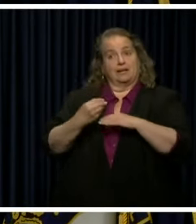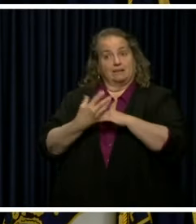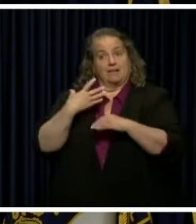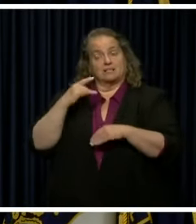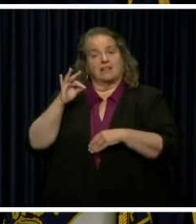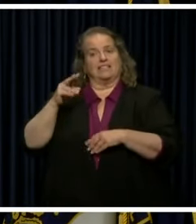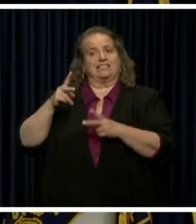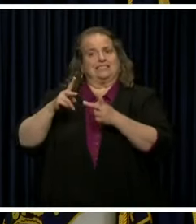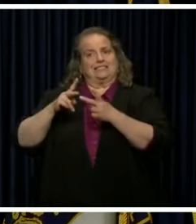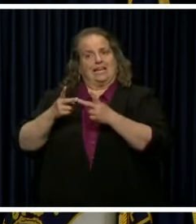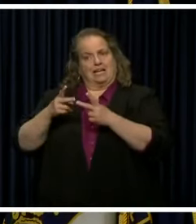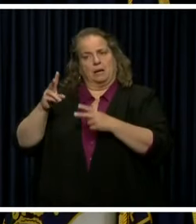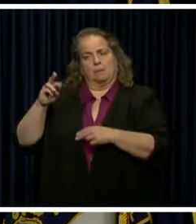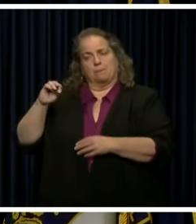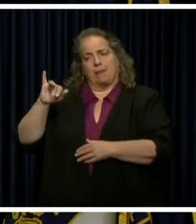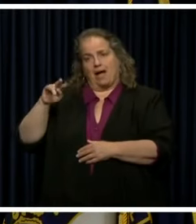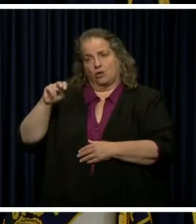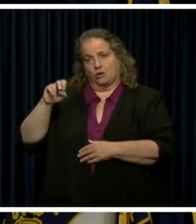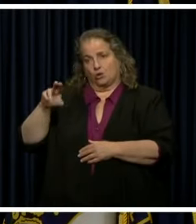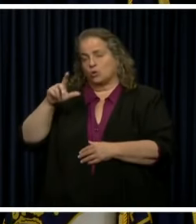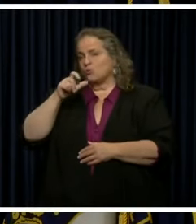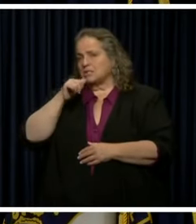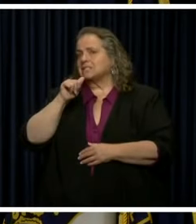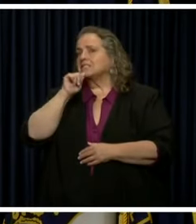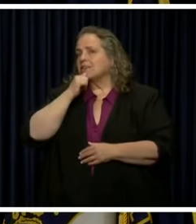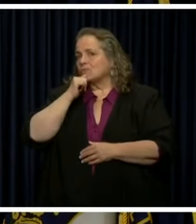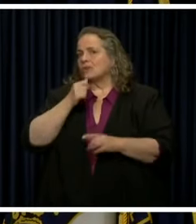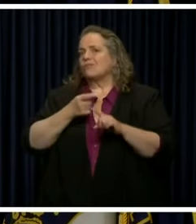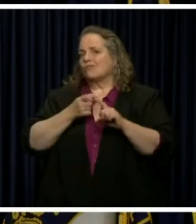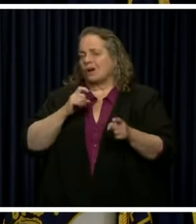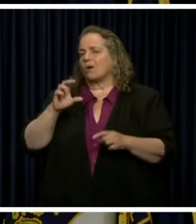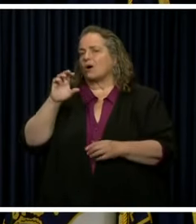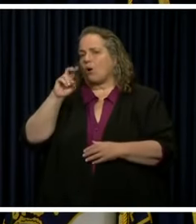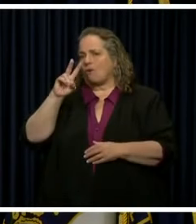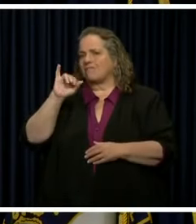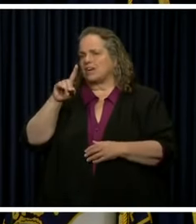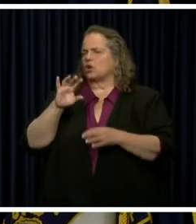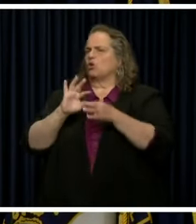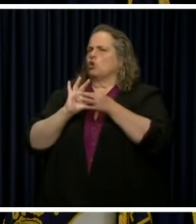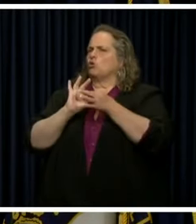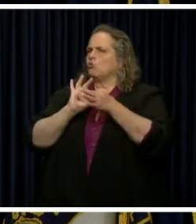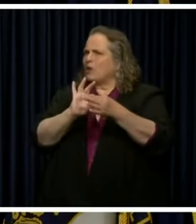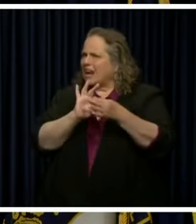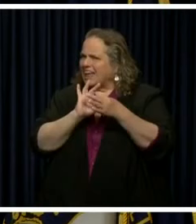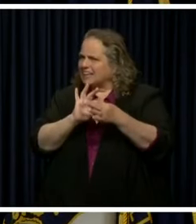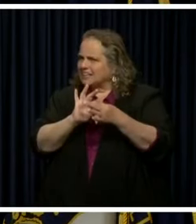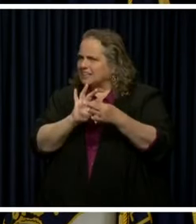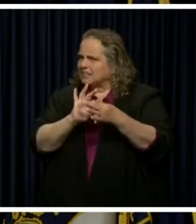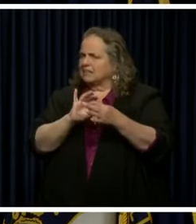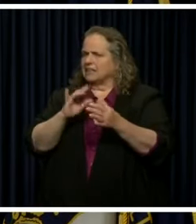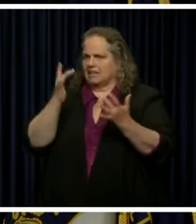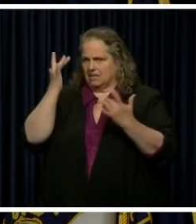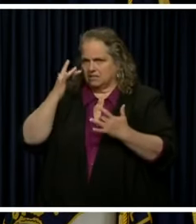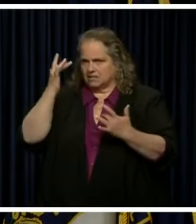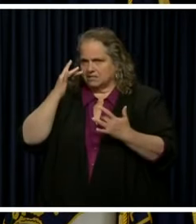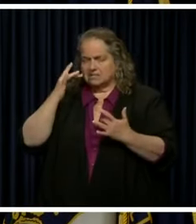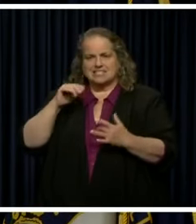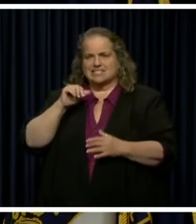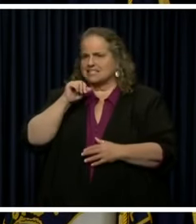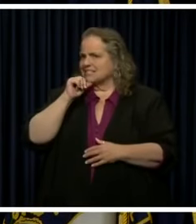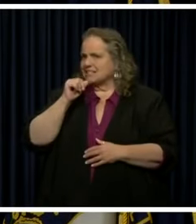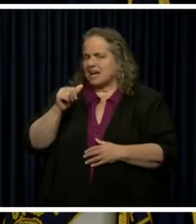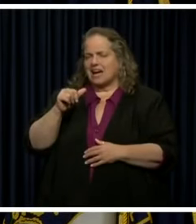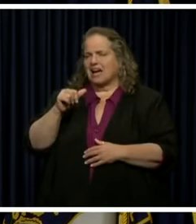second minor that is suffering from COVID-related illness, not